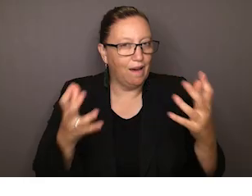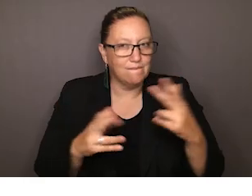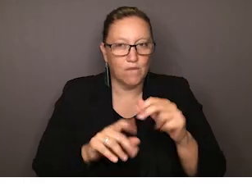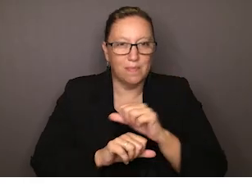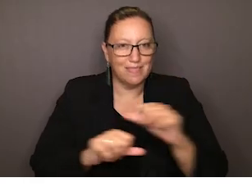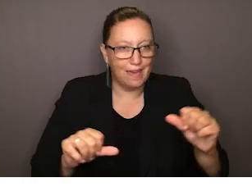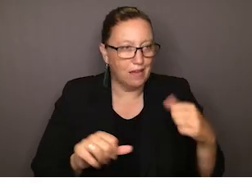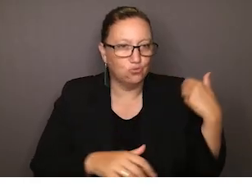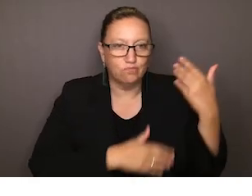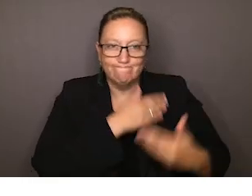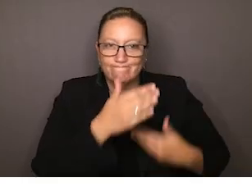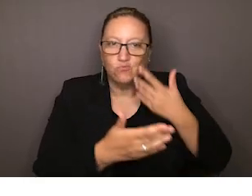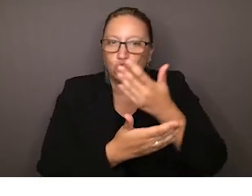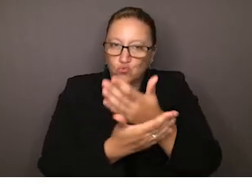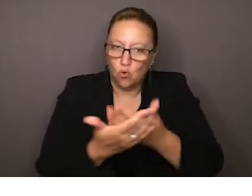their knowledge.